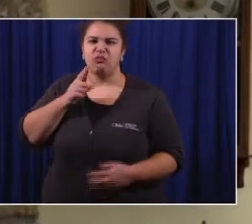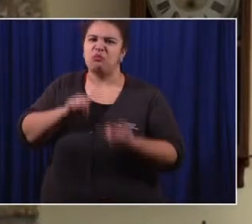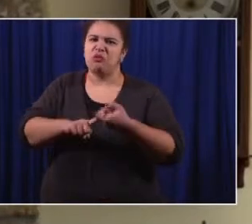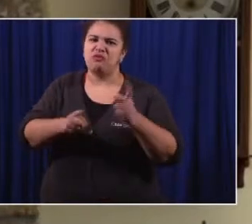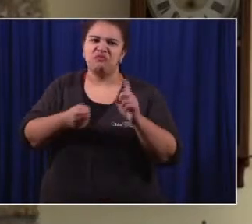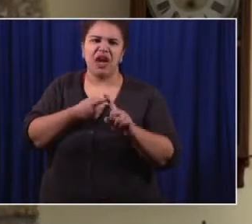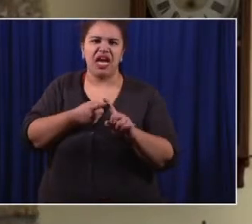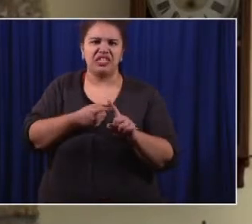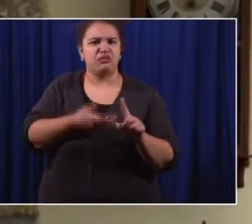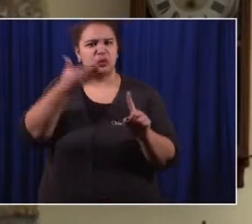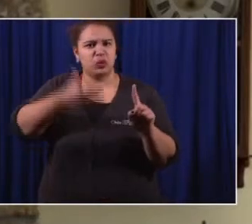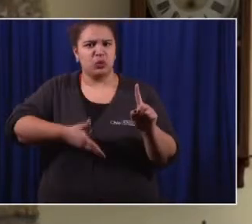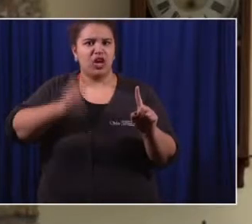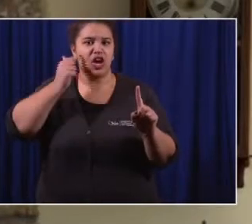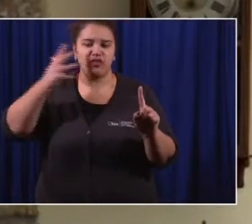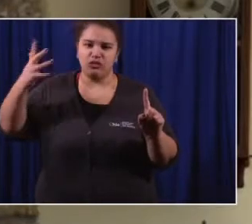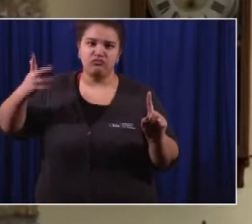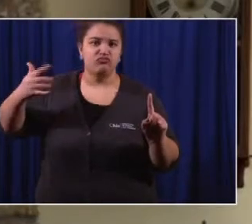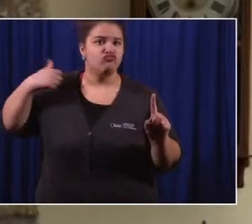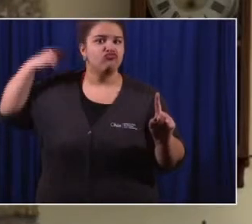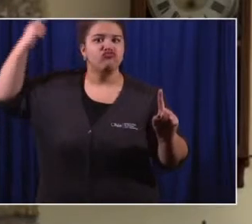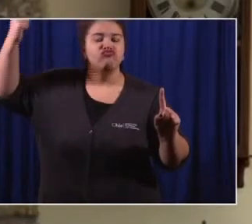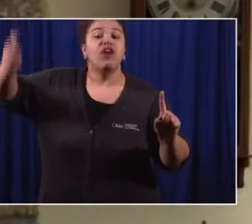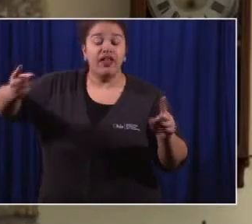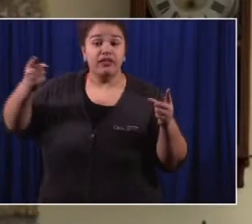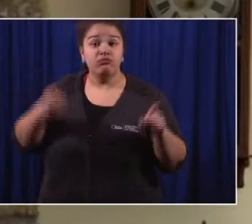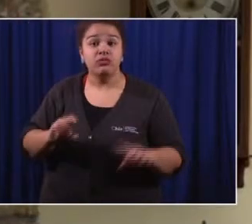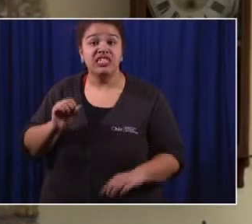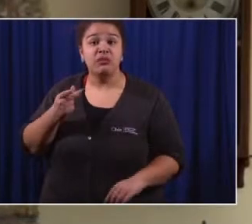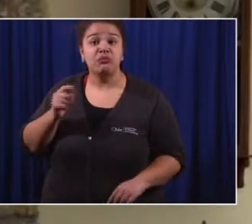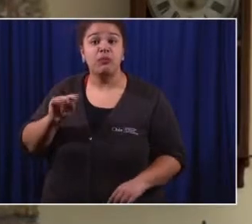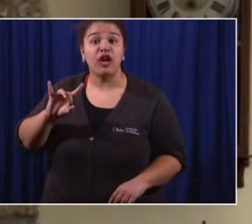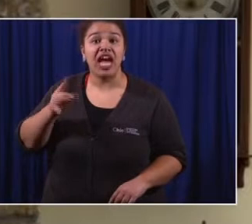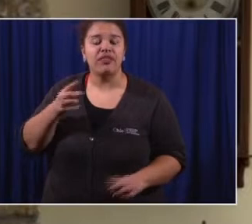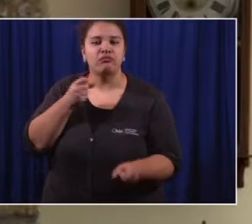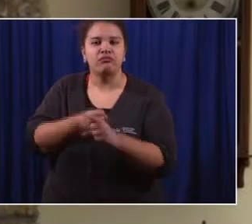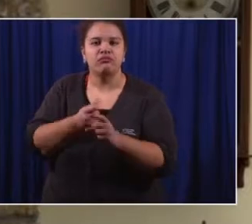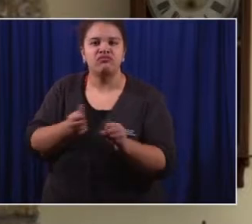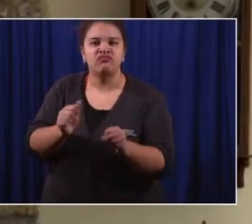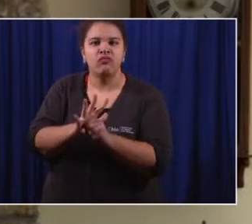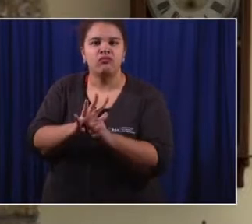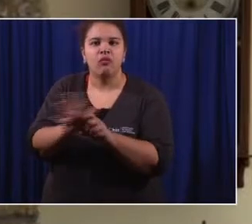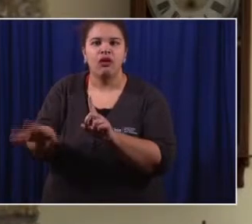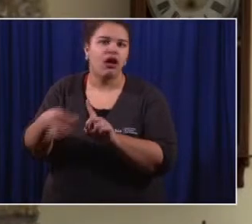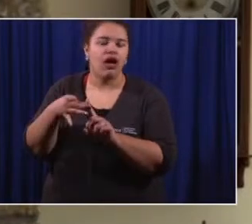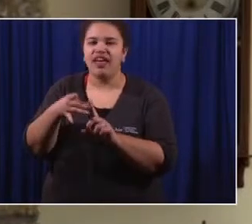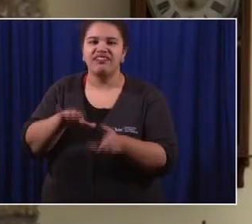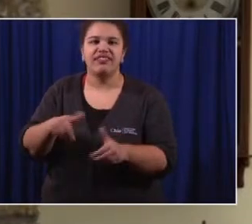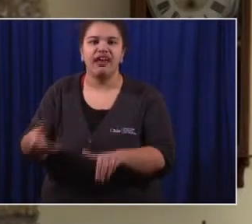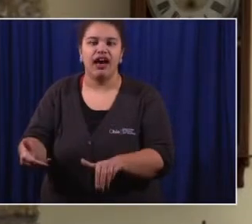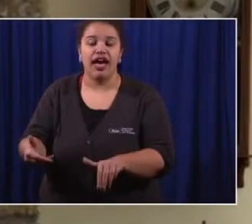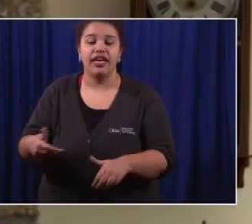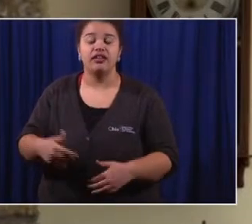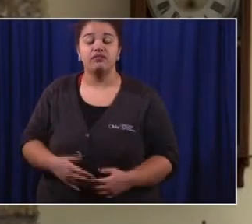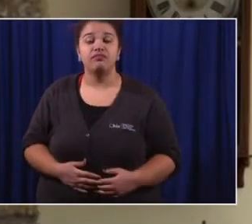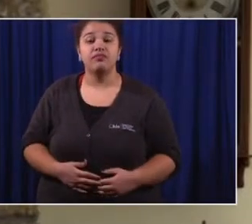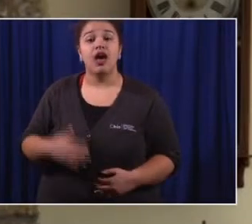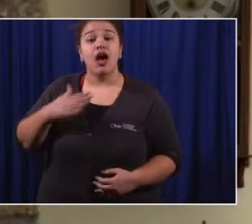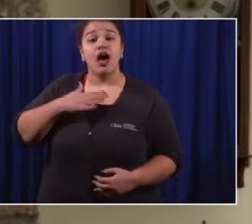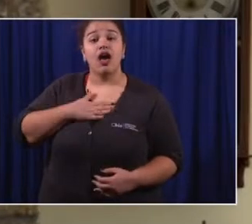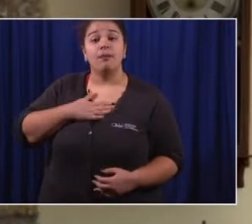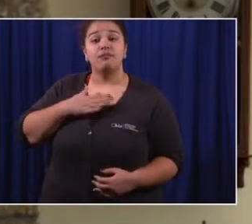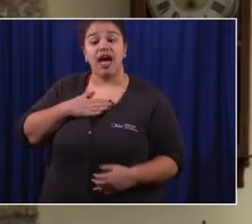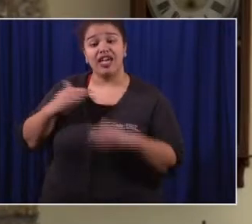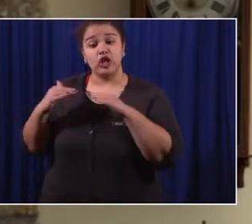September 8th after contracting COVID-19. So, Governor, you told my colleague Ron Regan that you will ask your